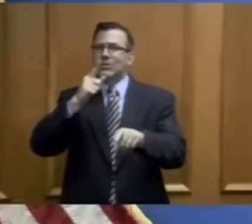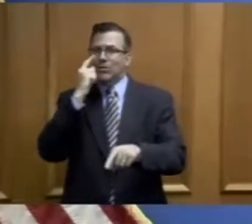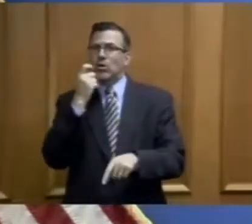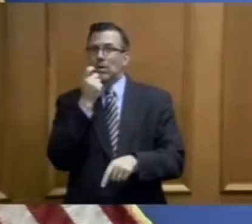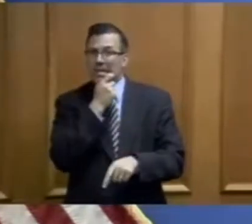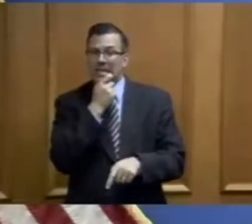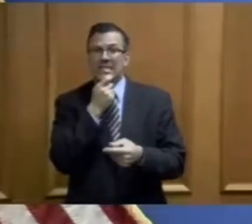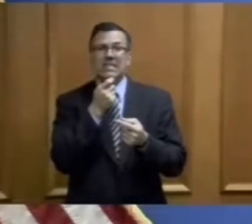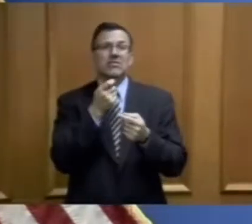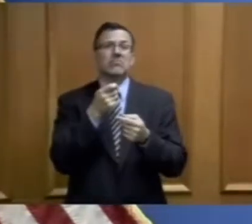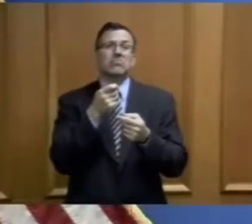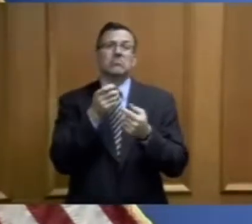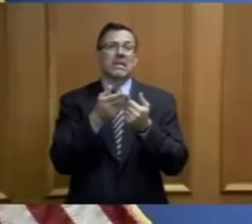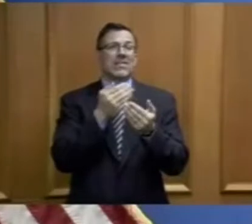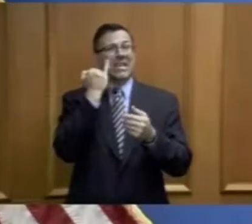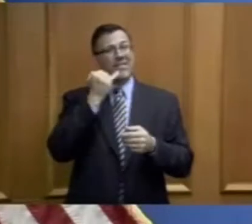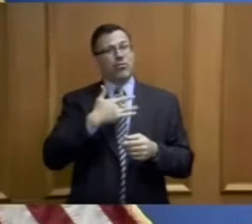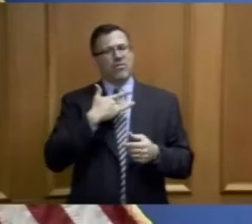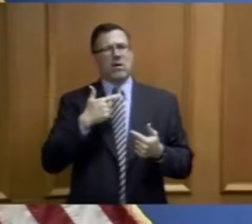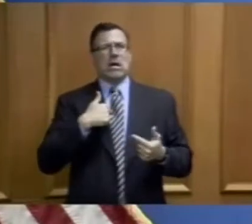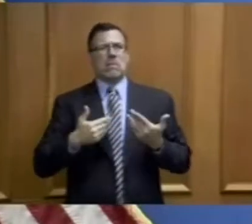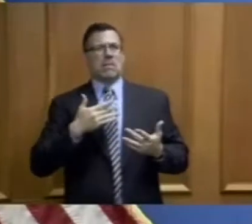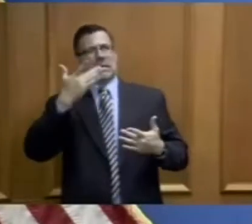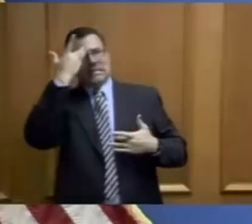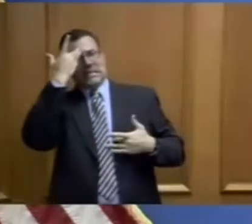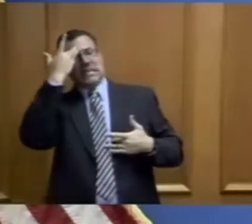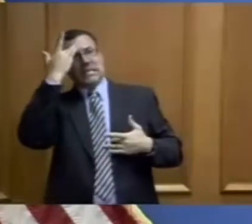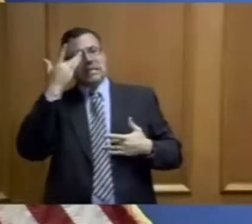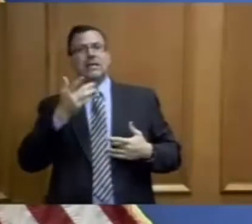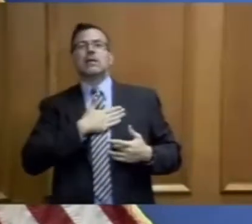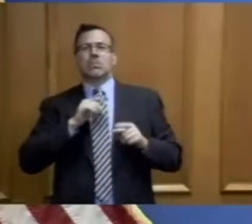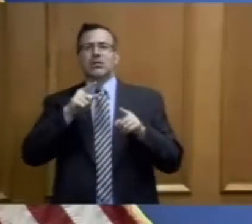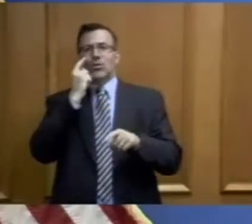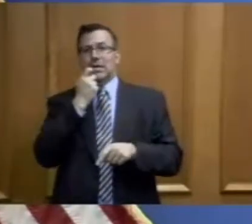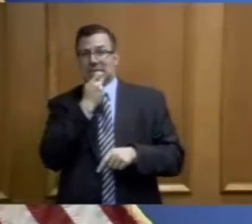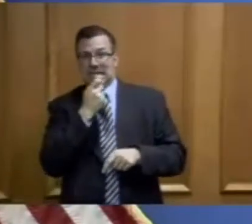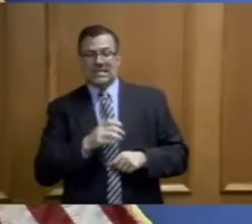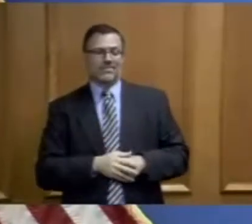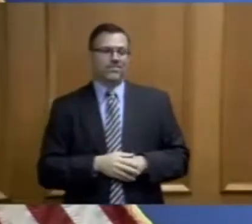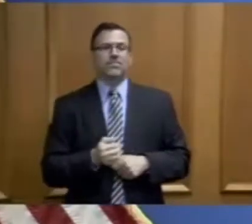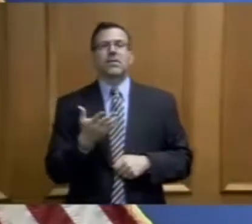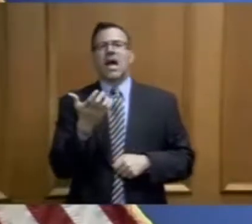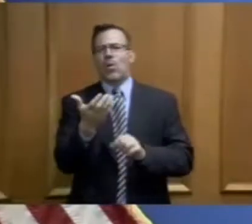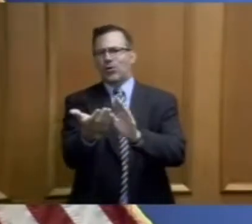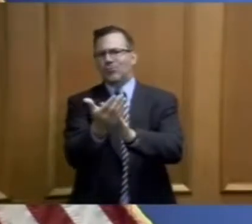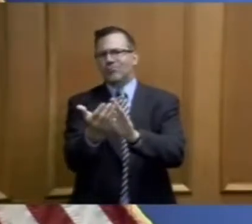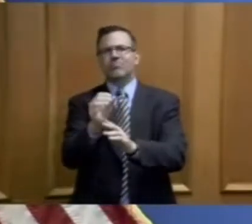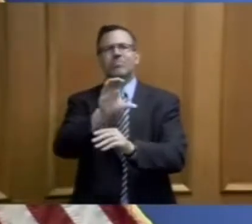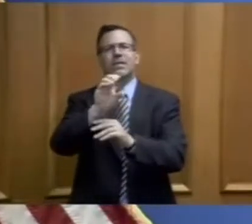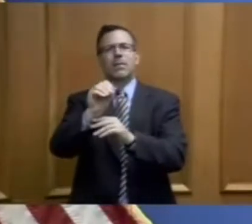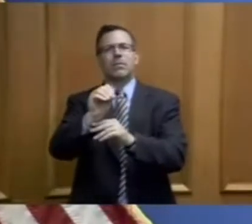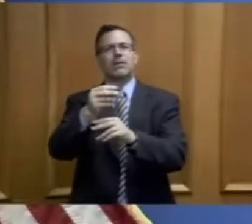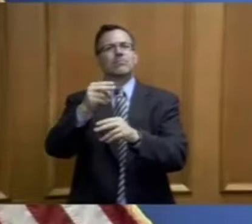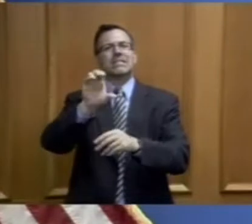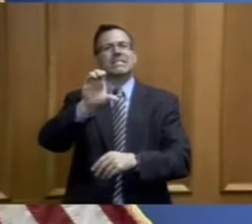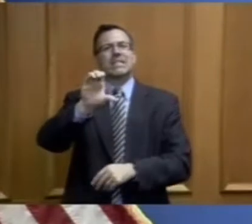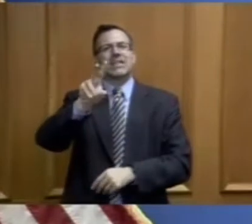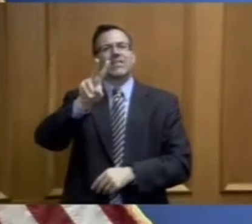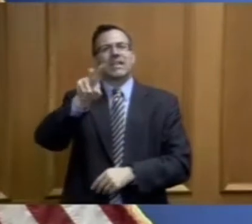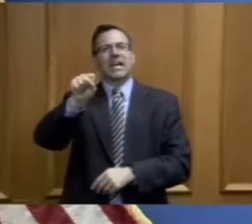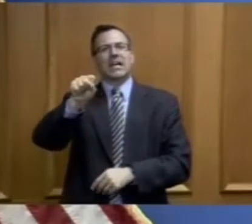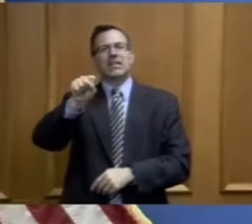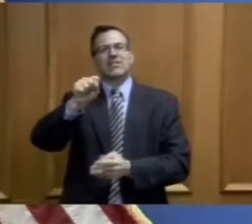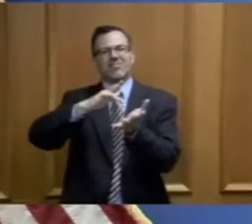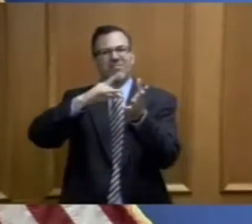be sure and get a test. And I want to give a shout out to one of our partners, CVS, who has announced today that